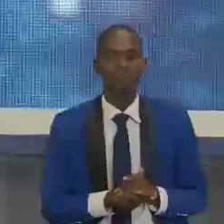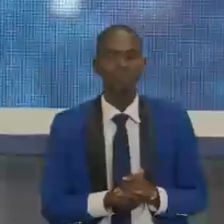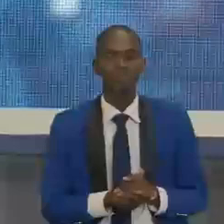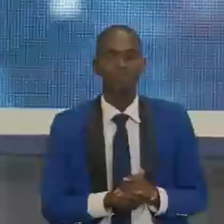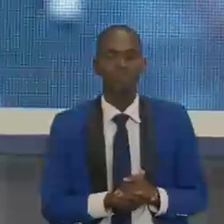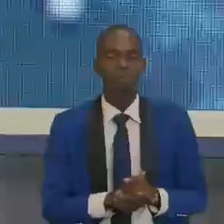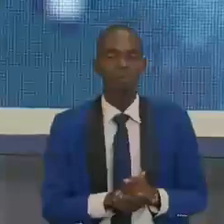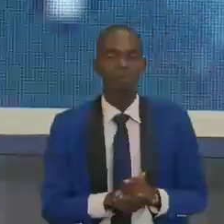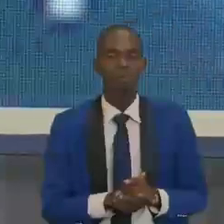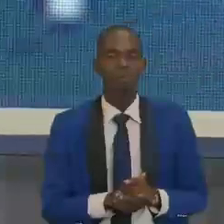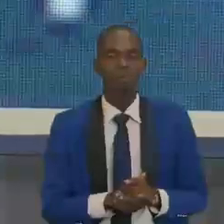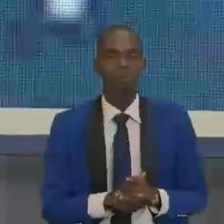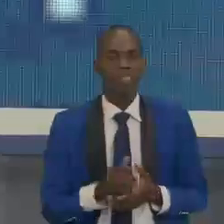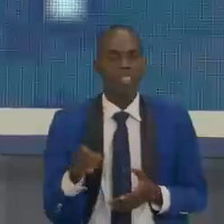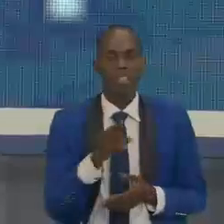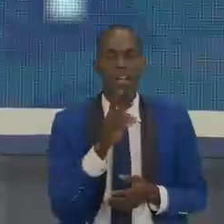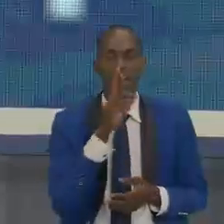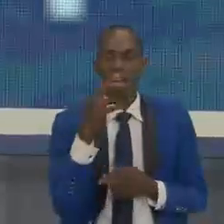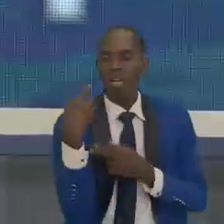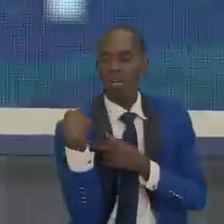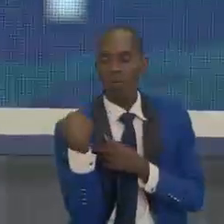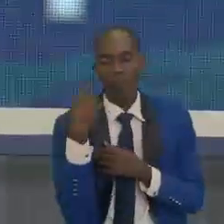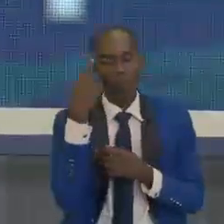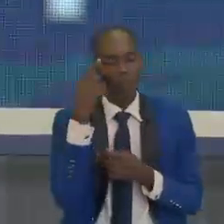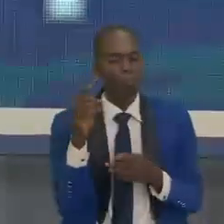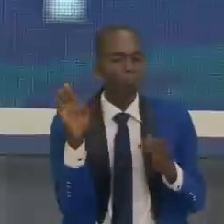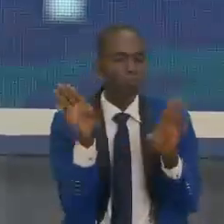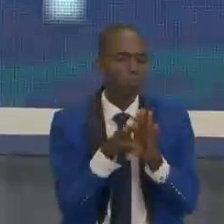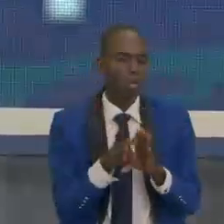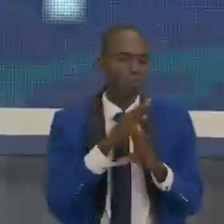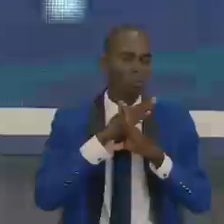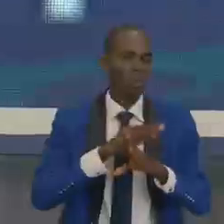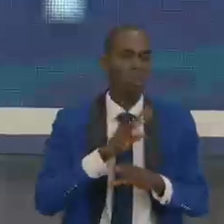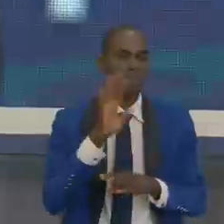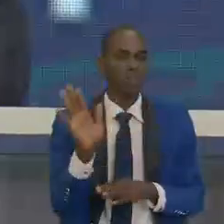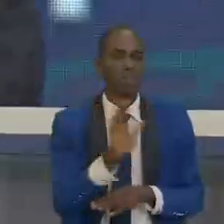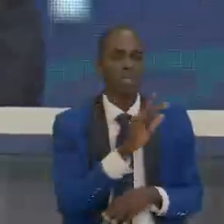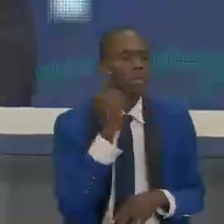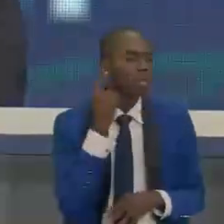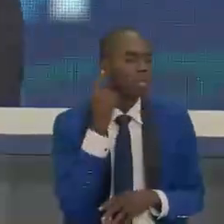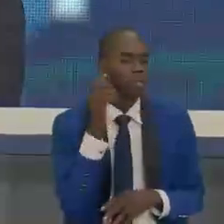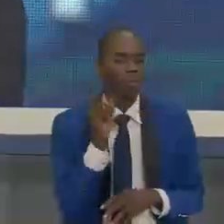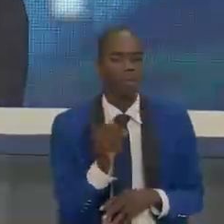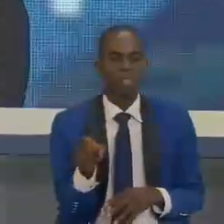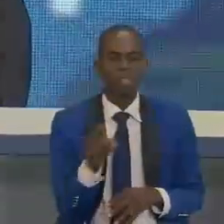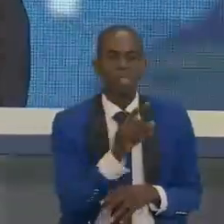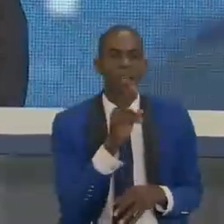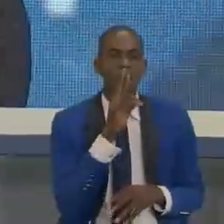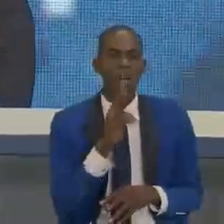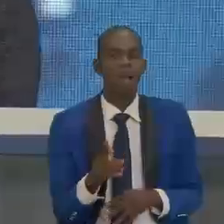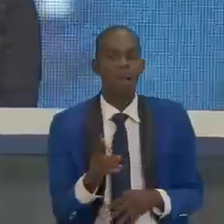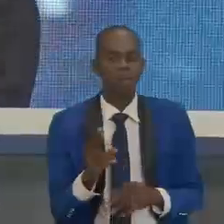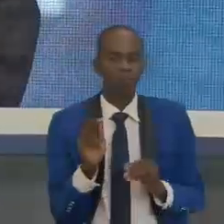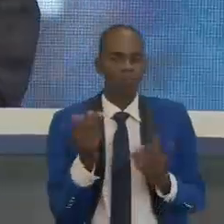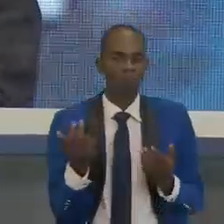They are responsible for closing their ears. They are responsible for not